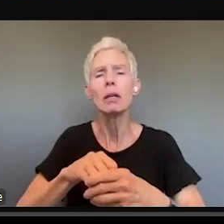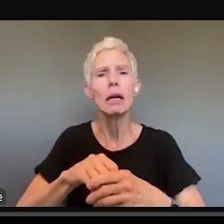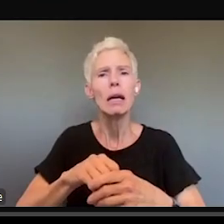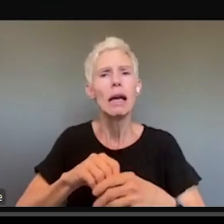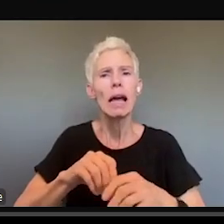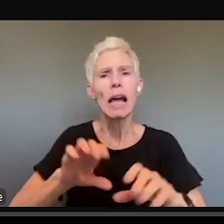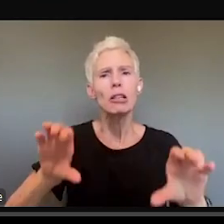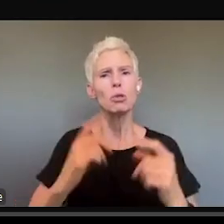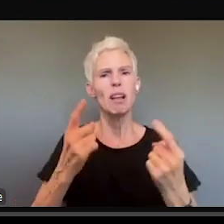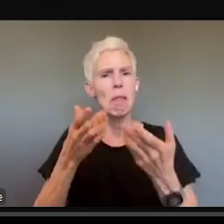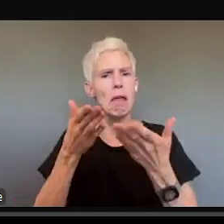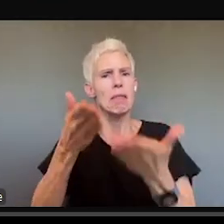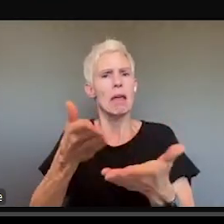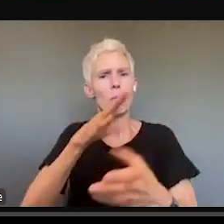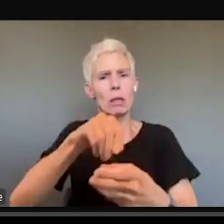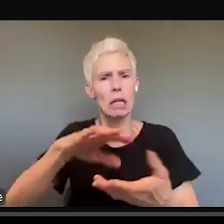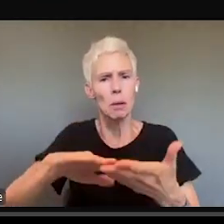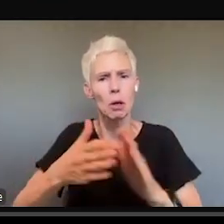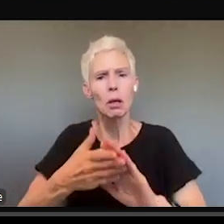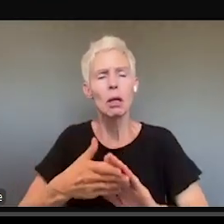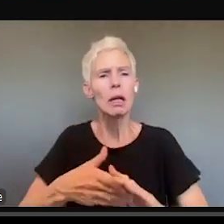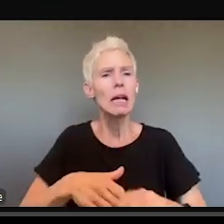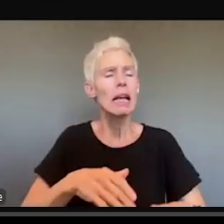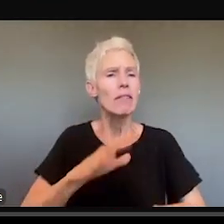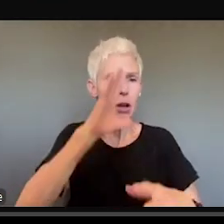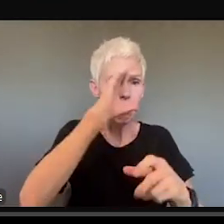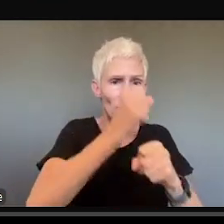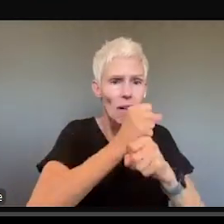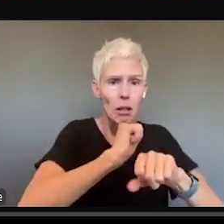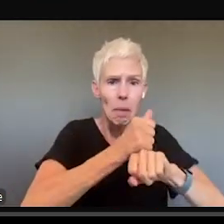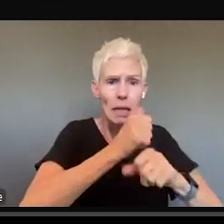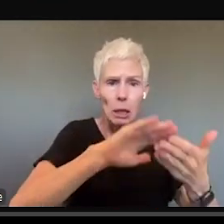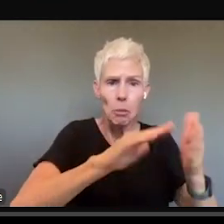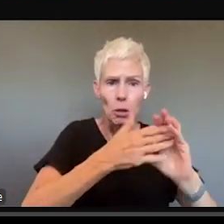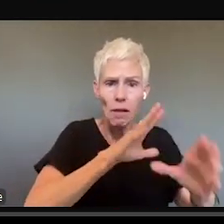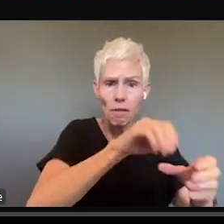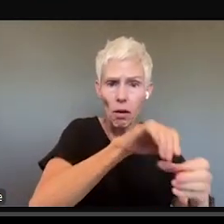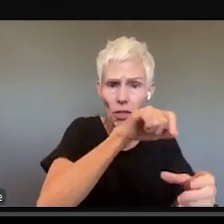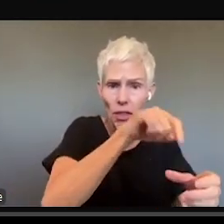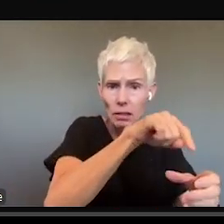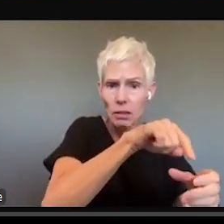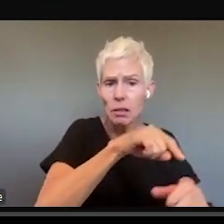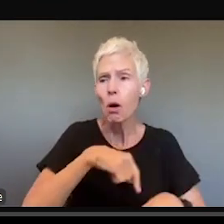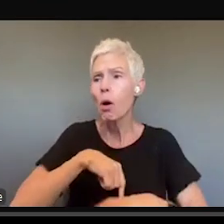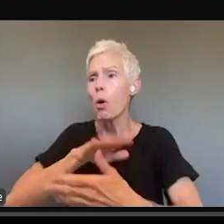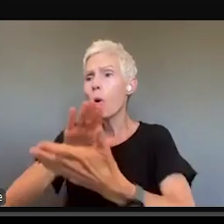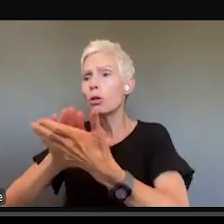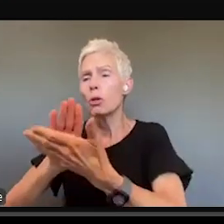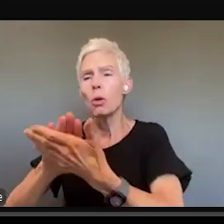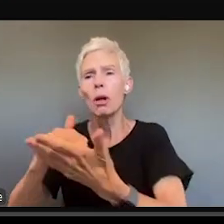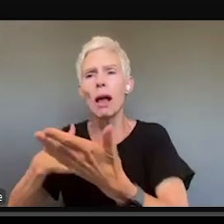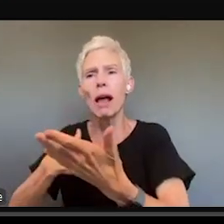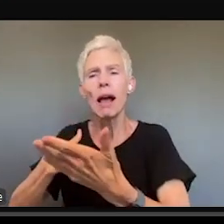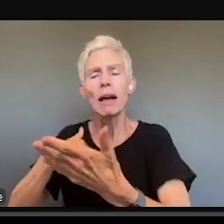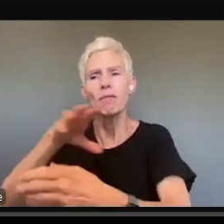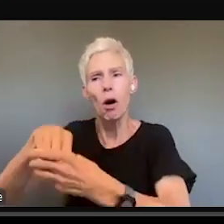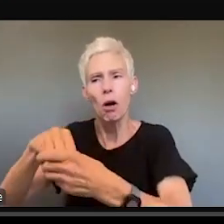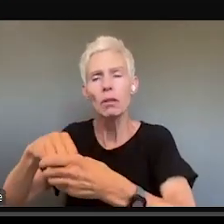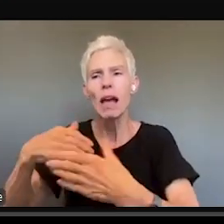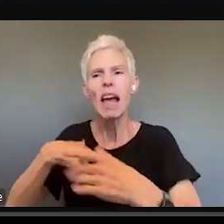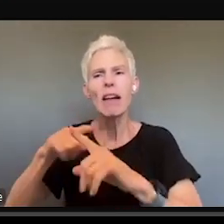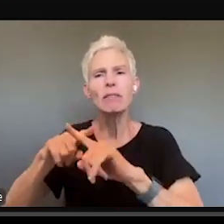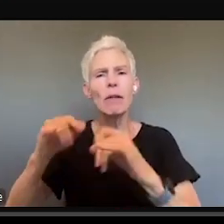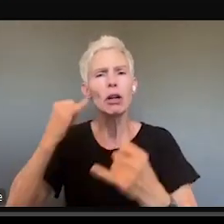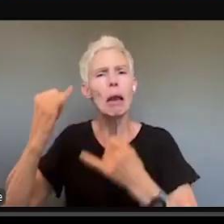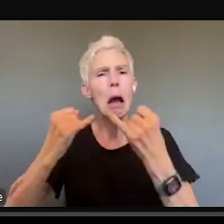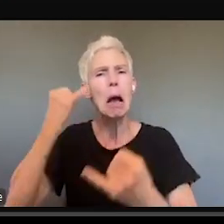activation, if you're in the faith-based community, if you're a school, but we do have different suggested ideas for what you could